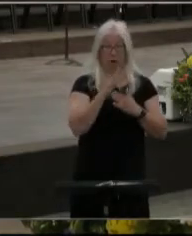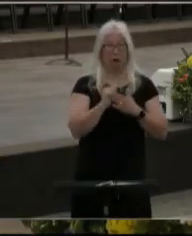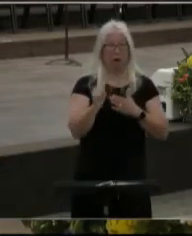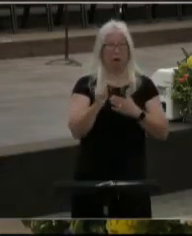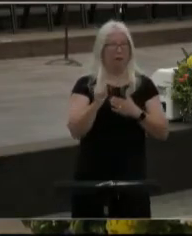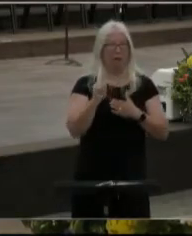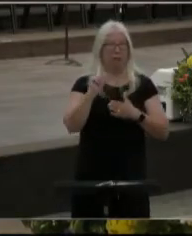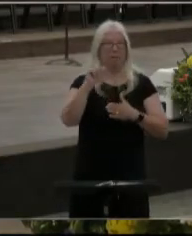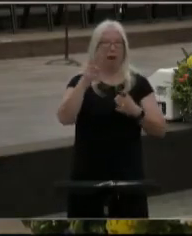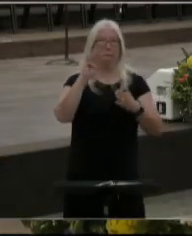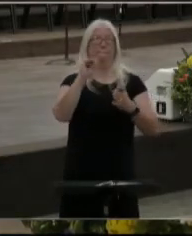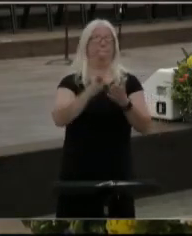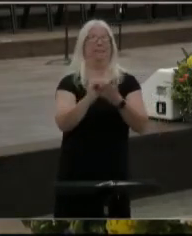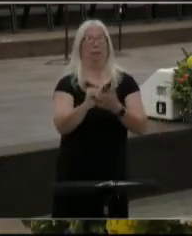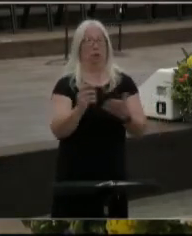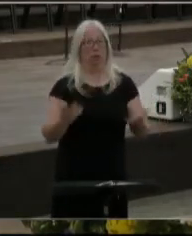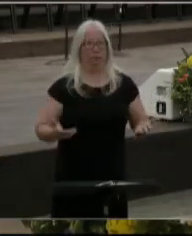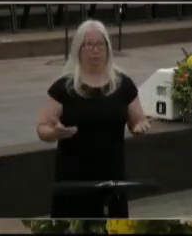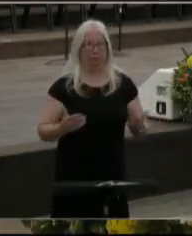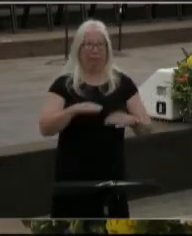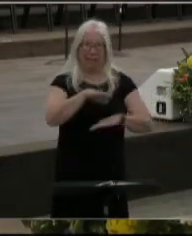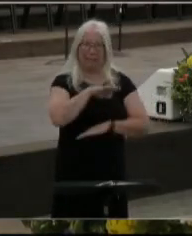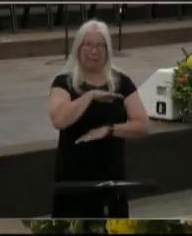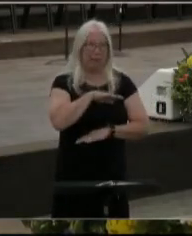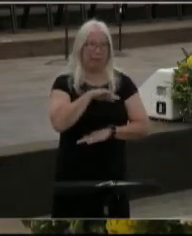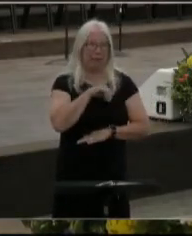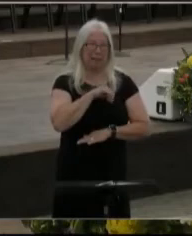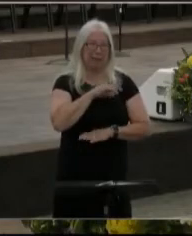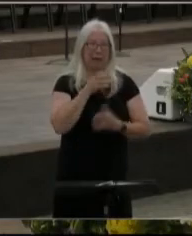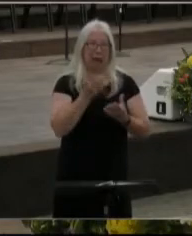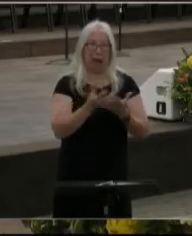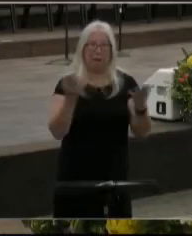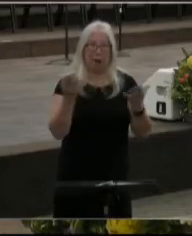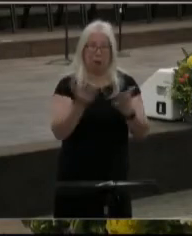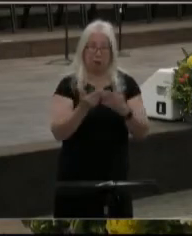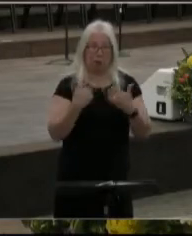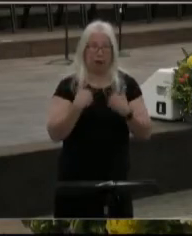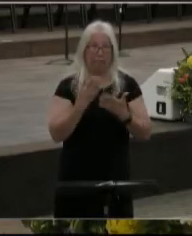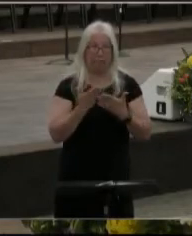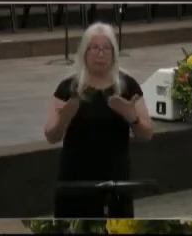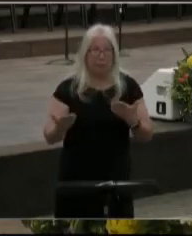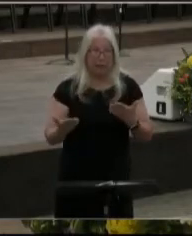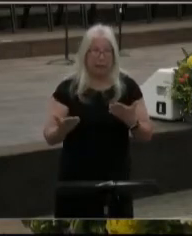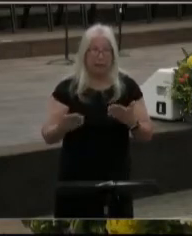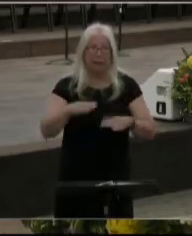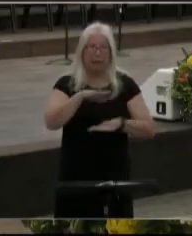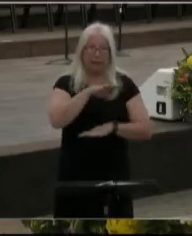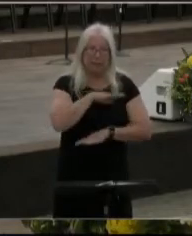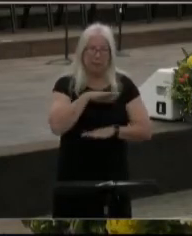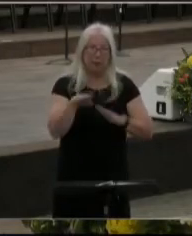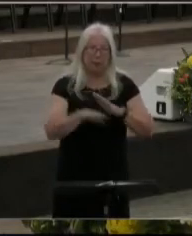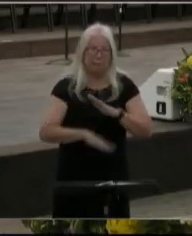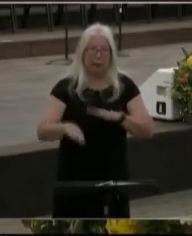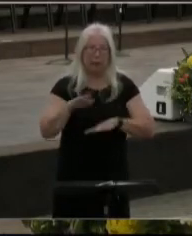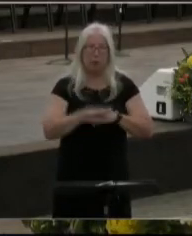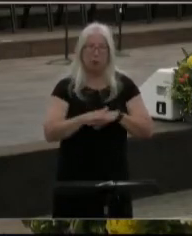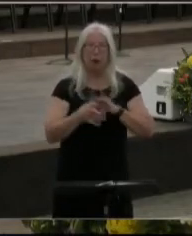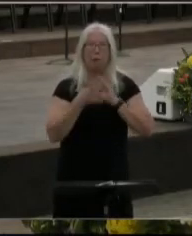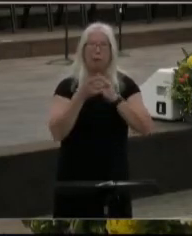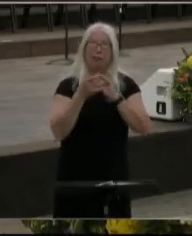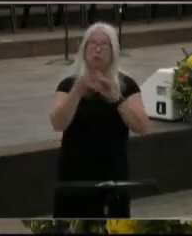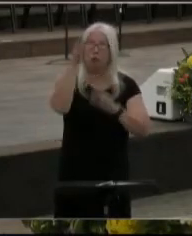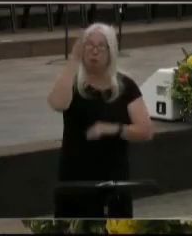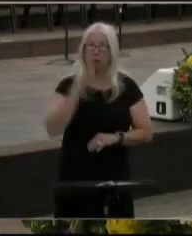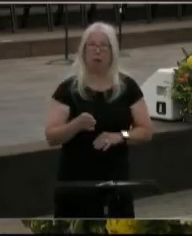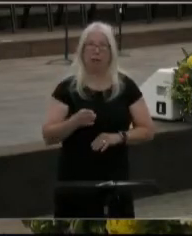matter if I've got a billion of them. Contentment is not the amount of something. Contentment is based on my relationship with